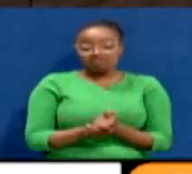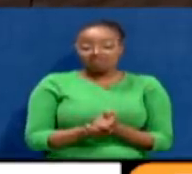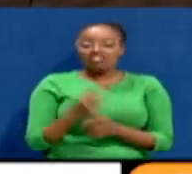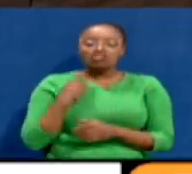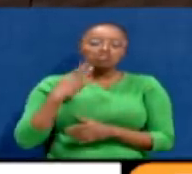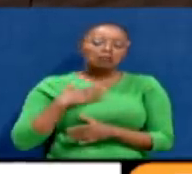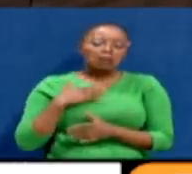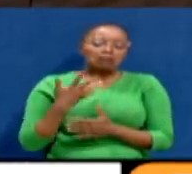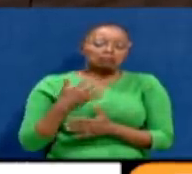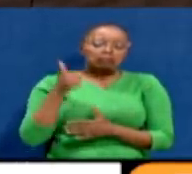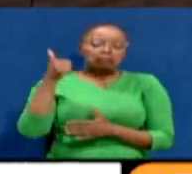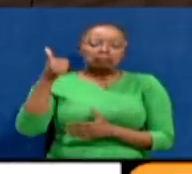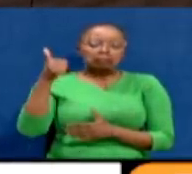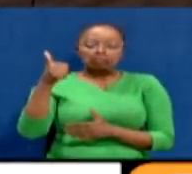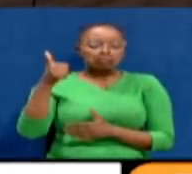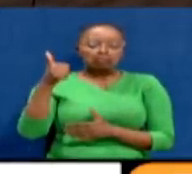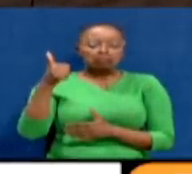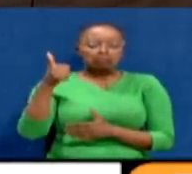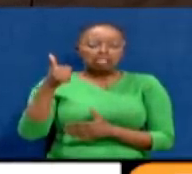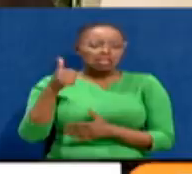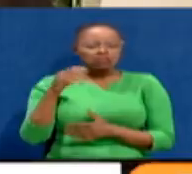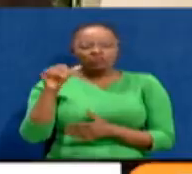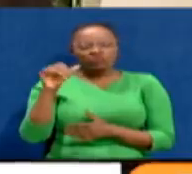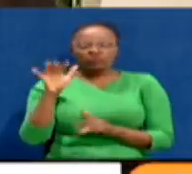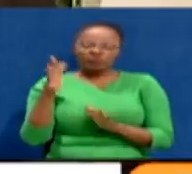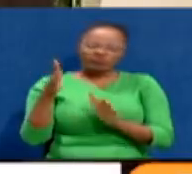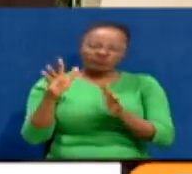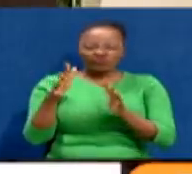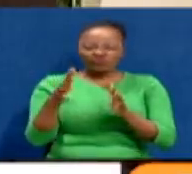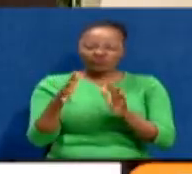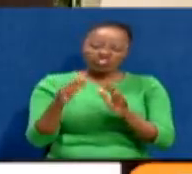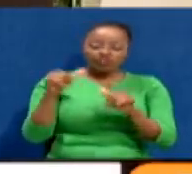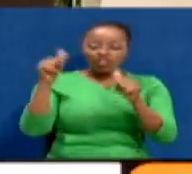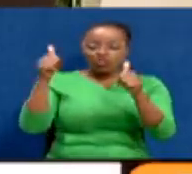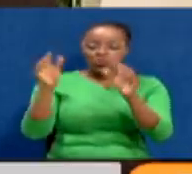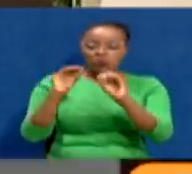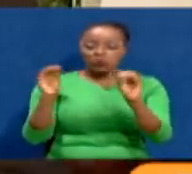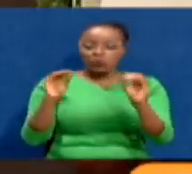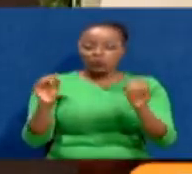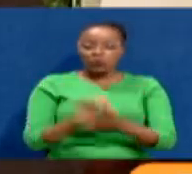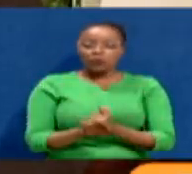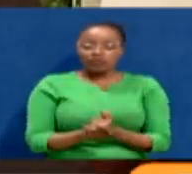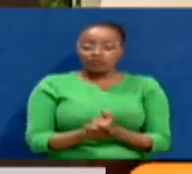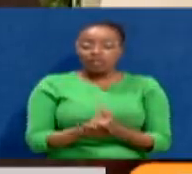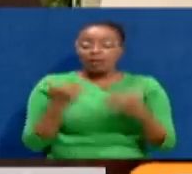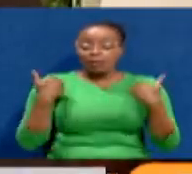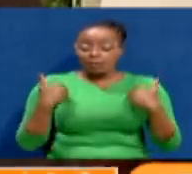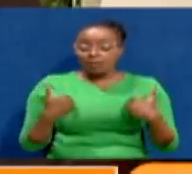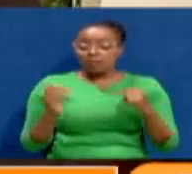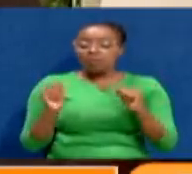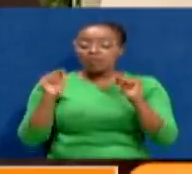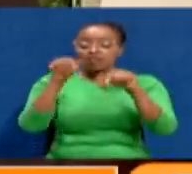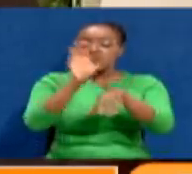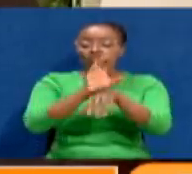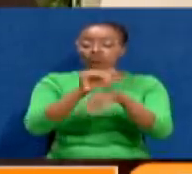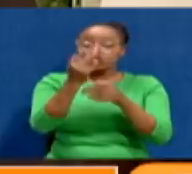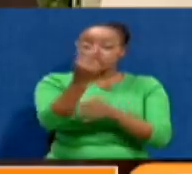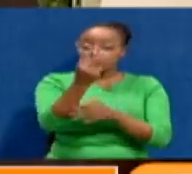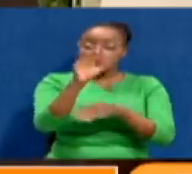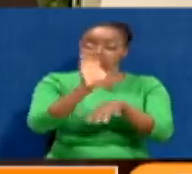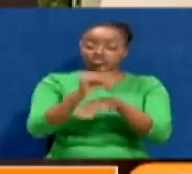my voice may not be as good as it ought to be. And I attended a church service, 2